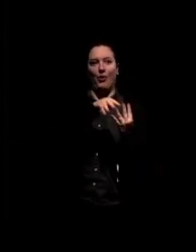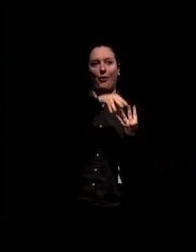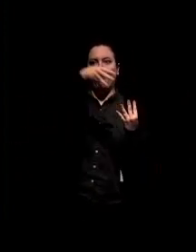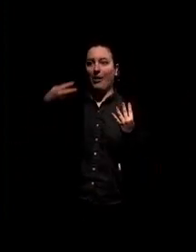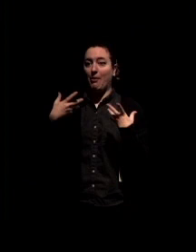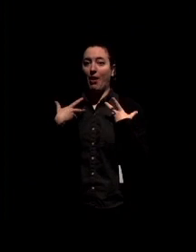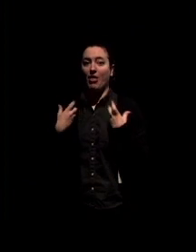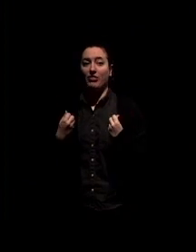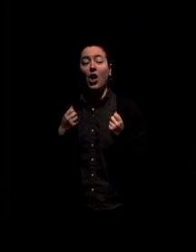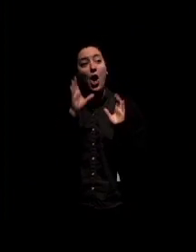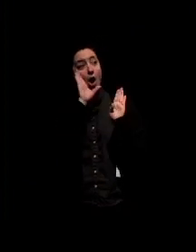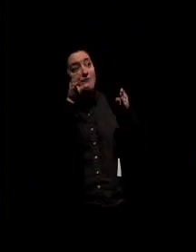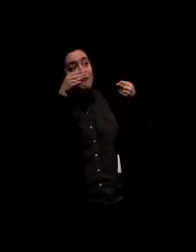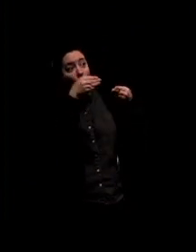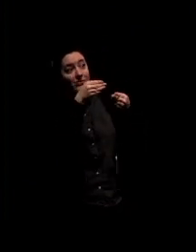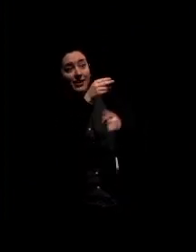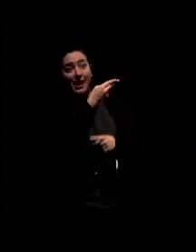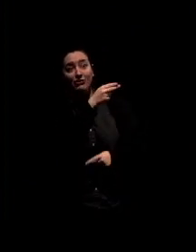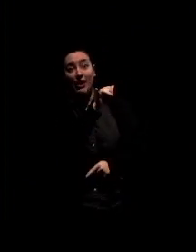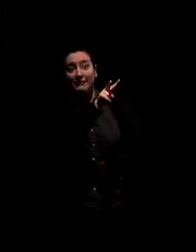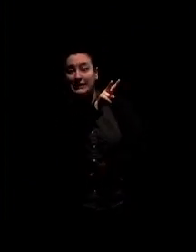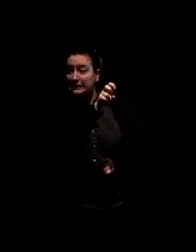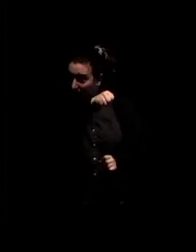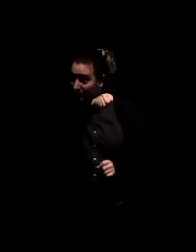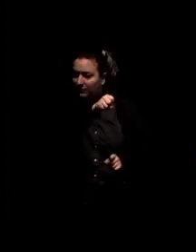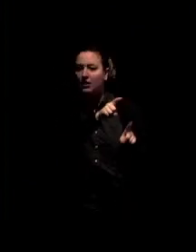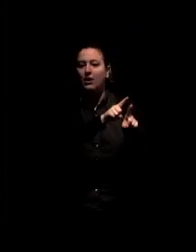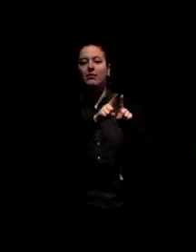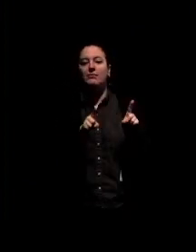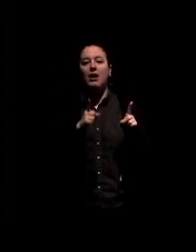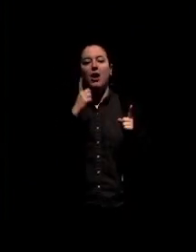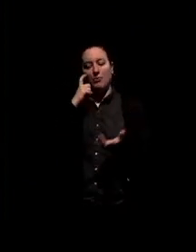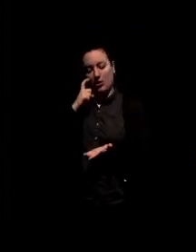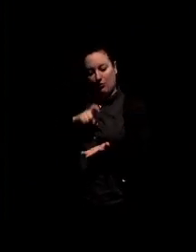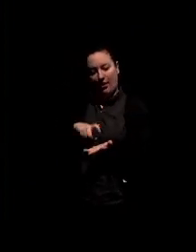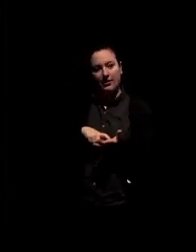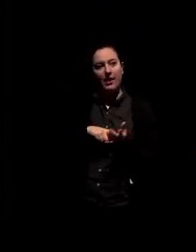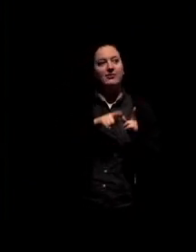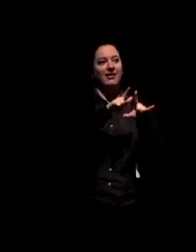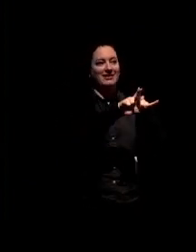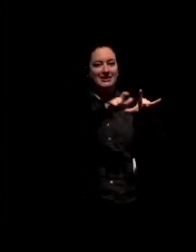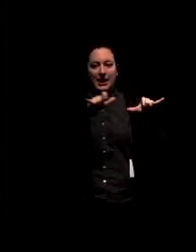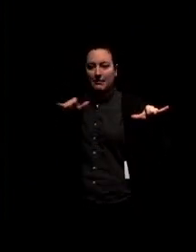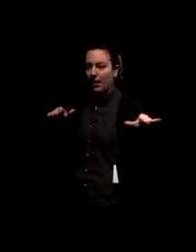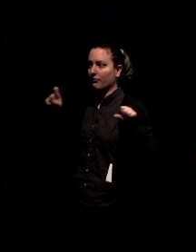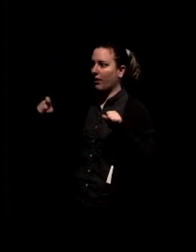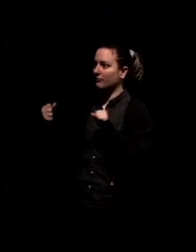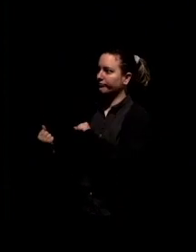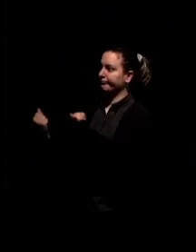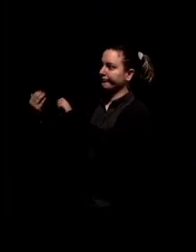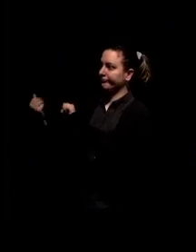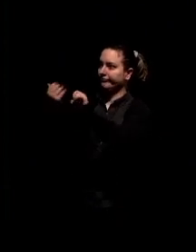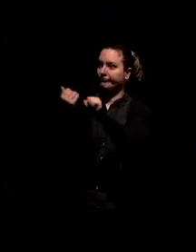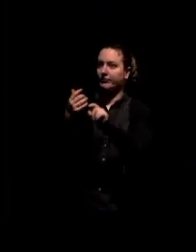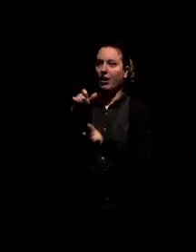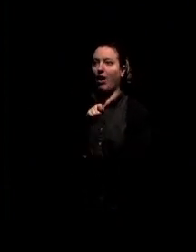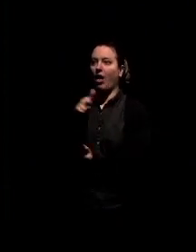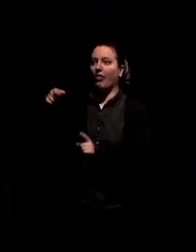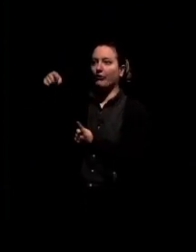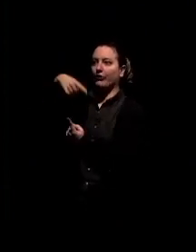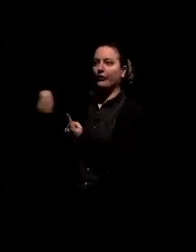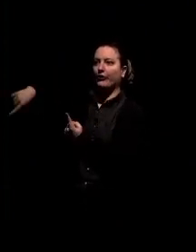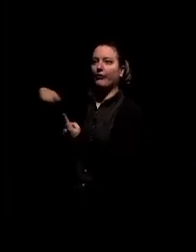but recognizing that ending HIV means addressing other health inequities and injustices in the